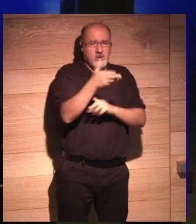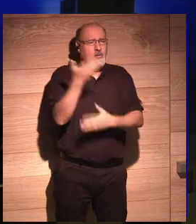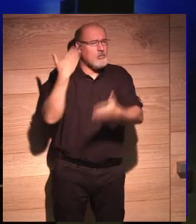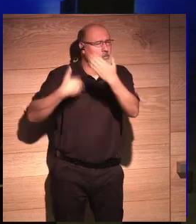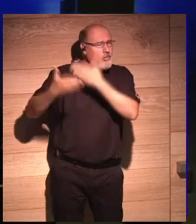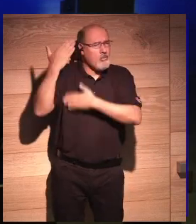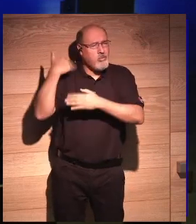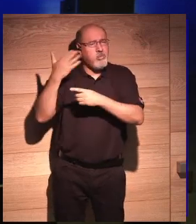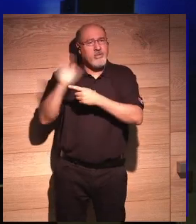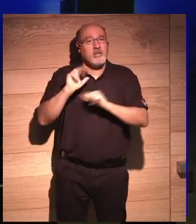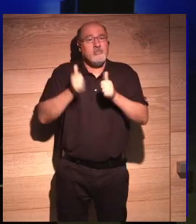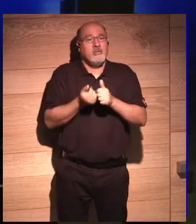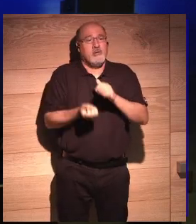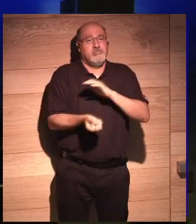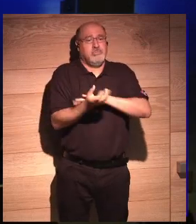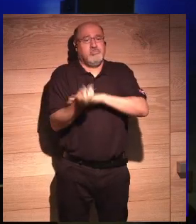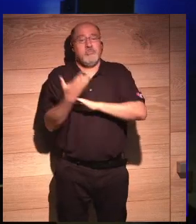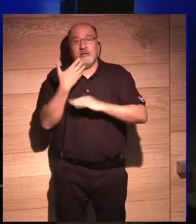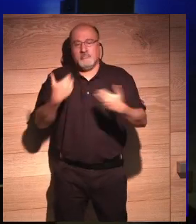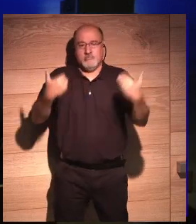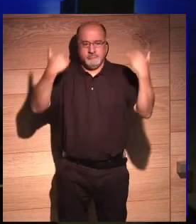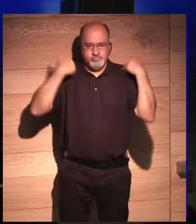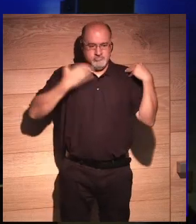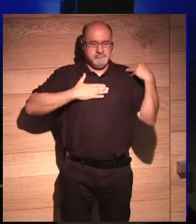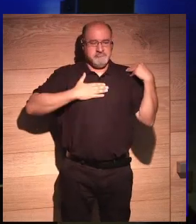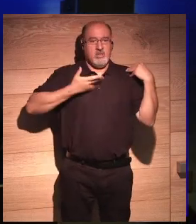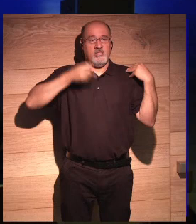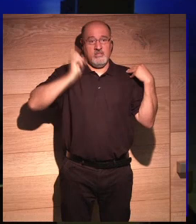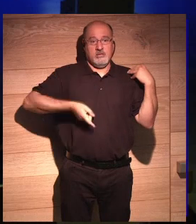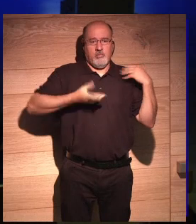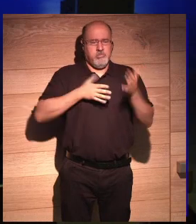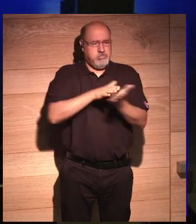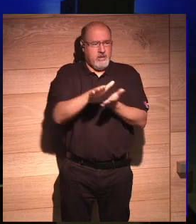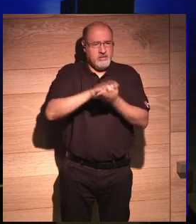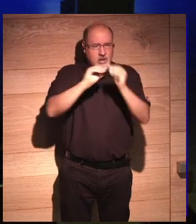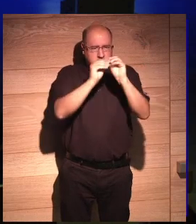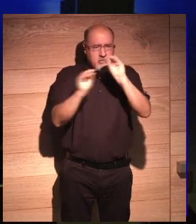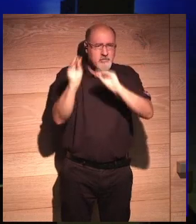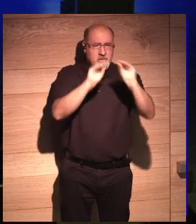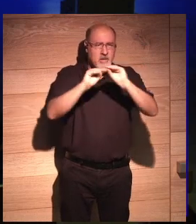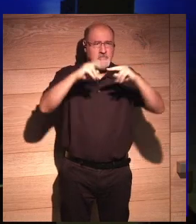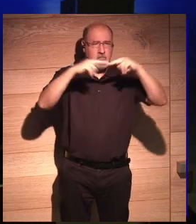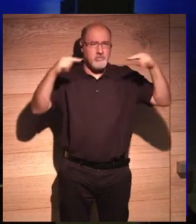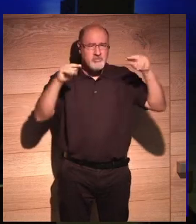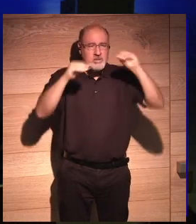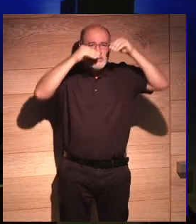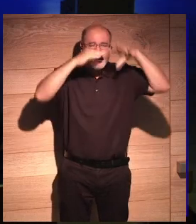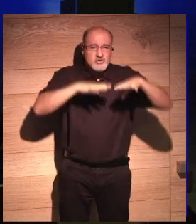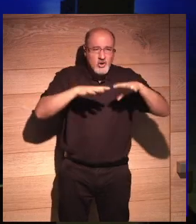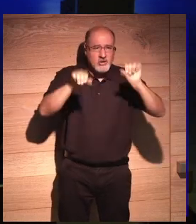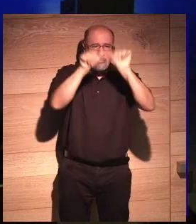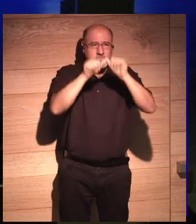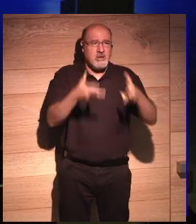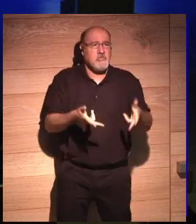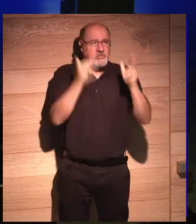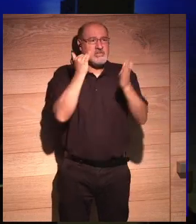put in the hands of creators to be able to edit, to be able to assemble and create stories in a completely experimental